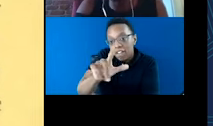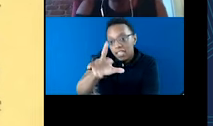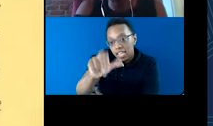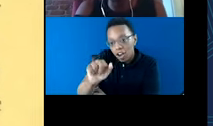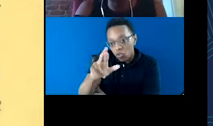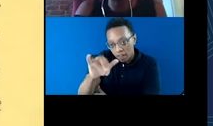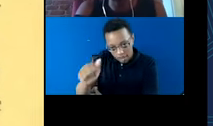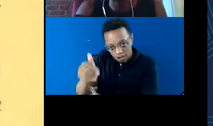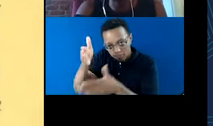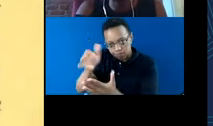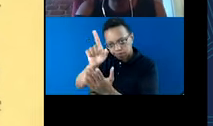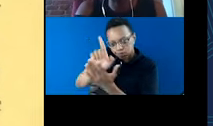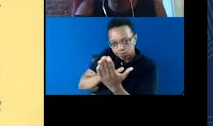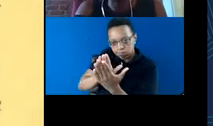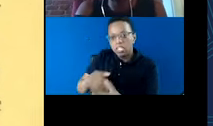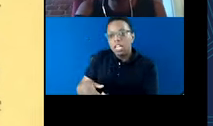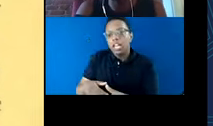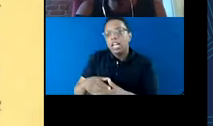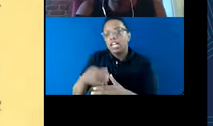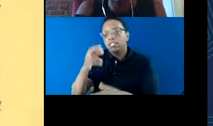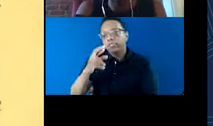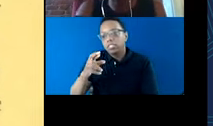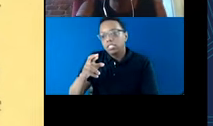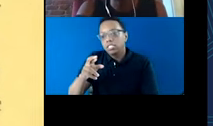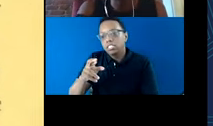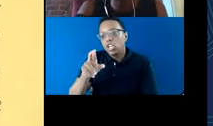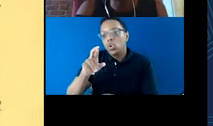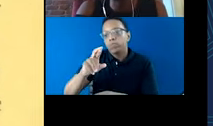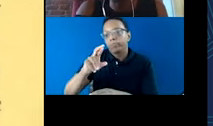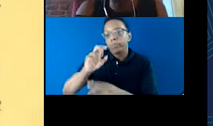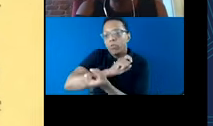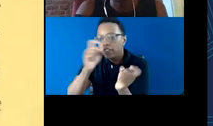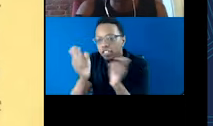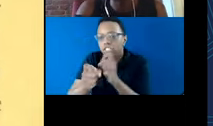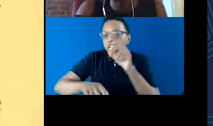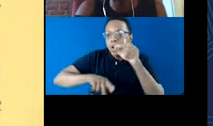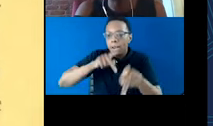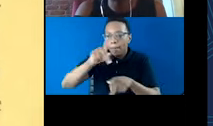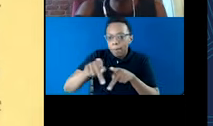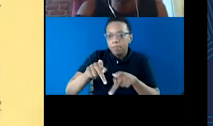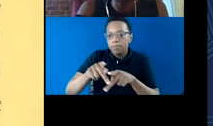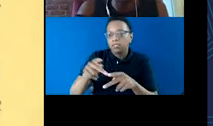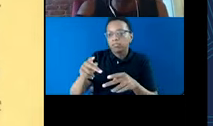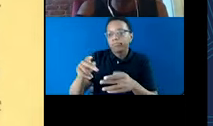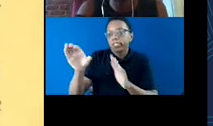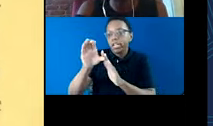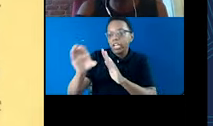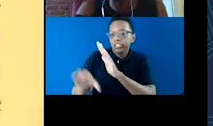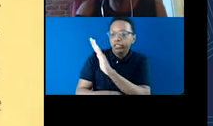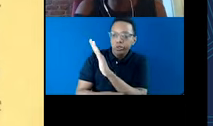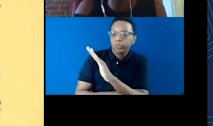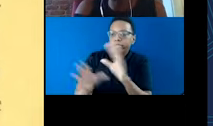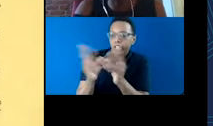the Revolutionary People's Constitutional Convention of 1970. Sylvia Rivera had taken some money from